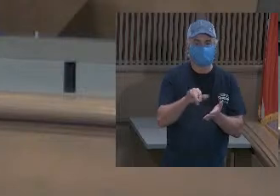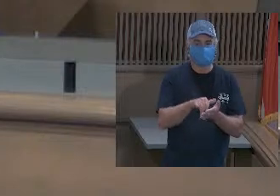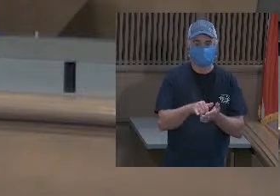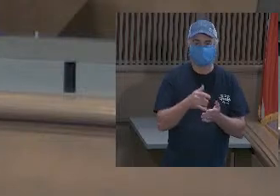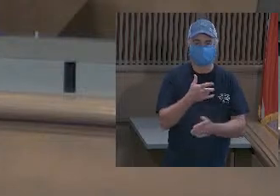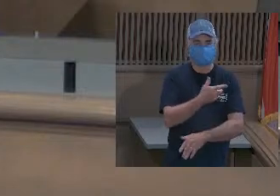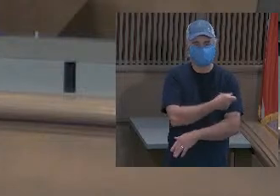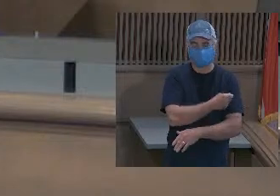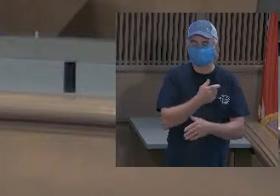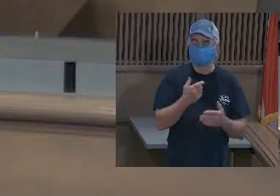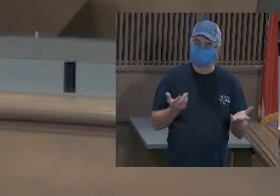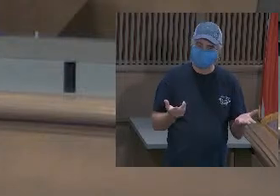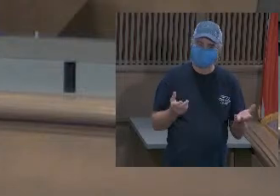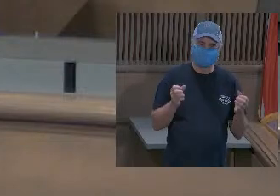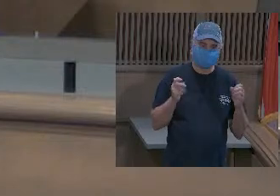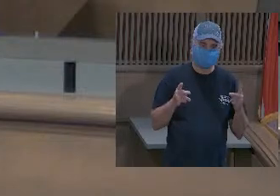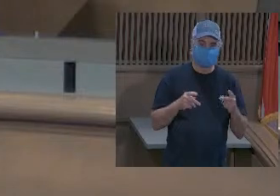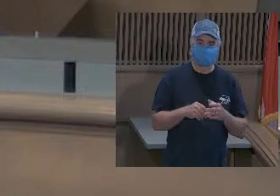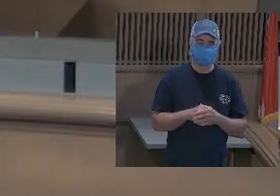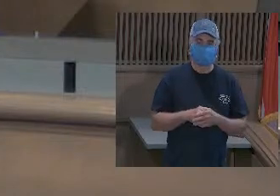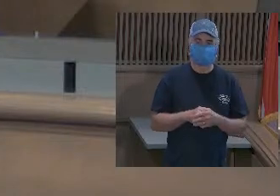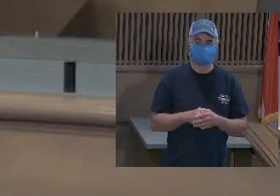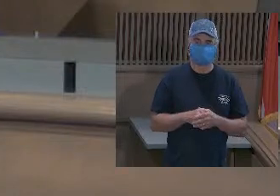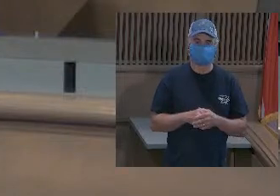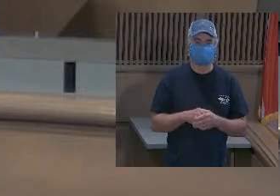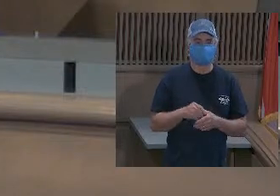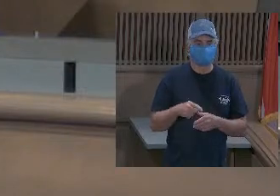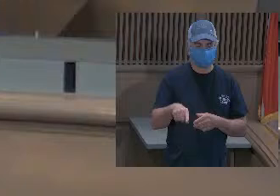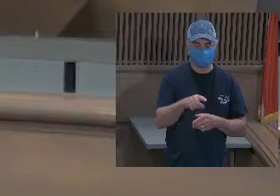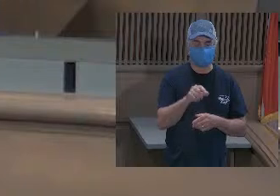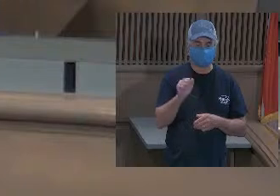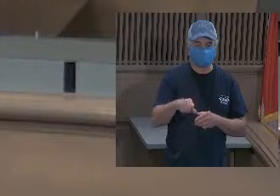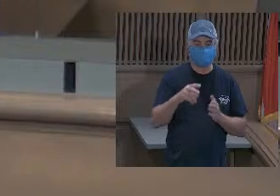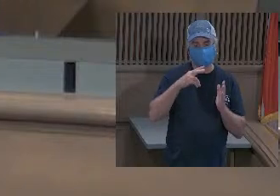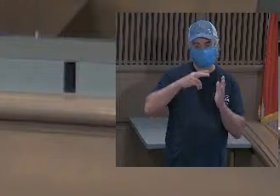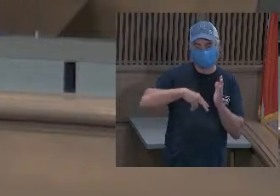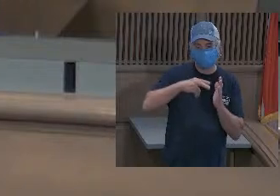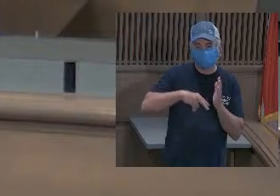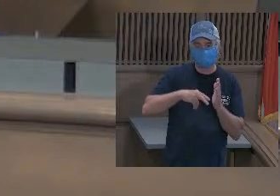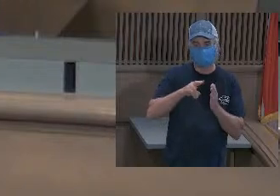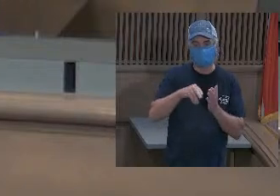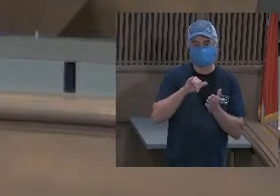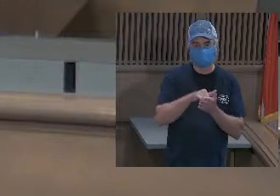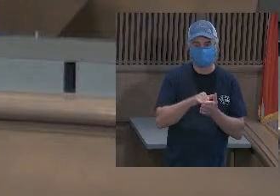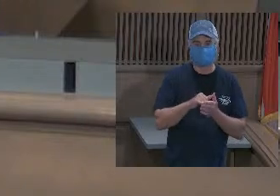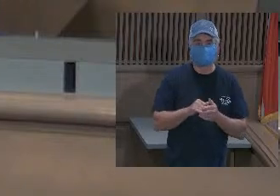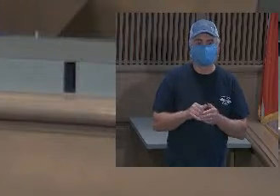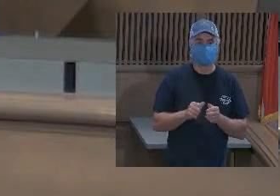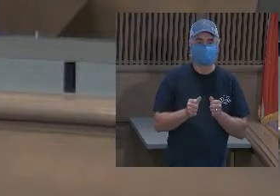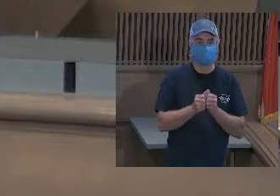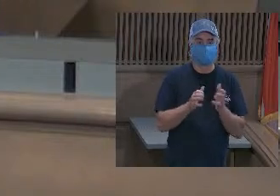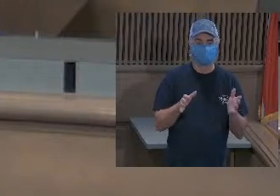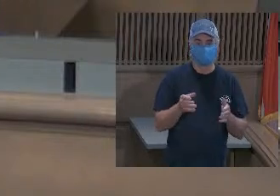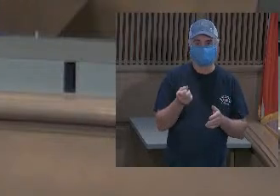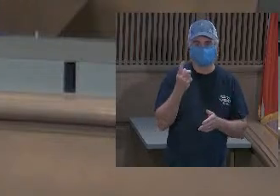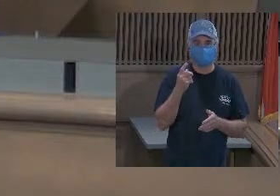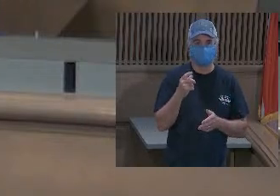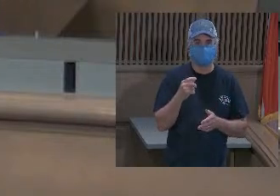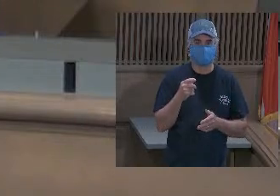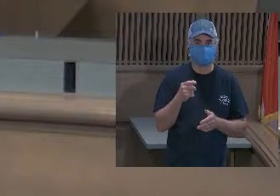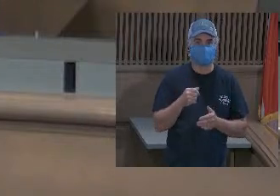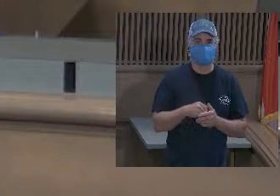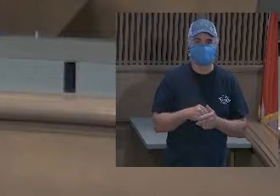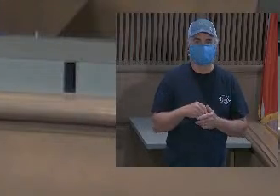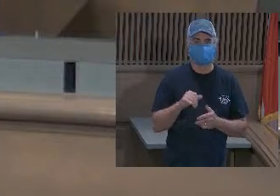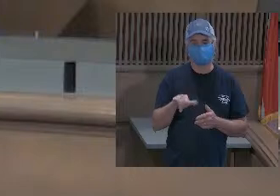on it. And you can read about things without understanding, has there been scientific